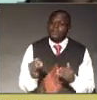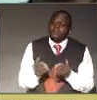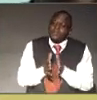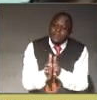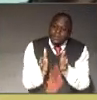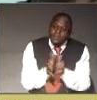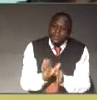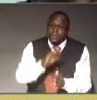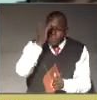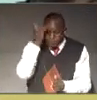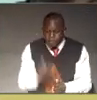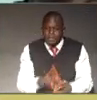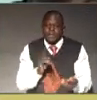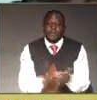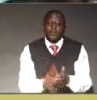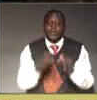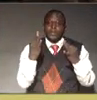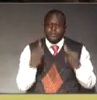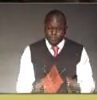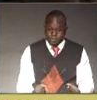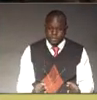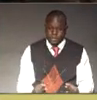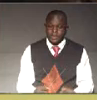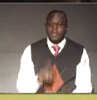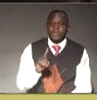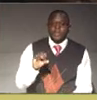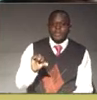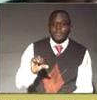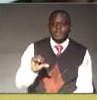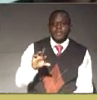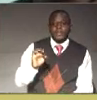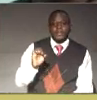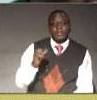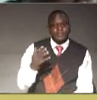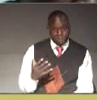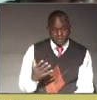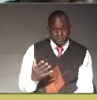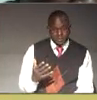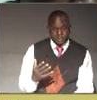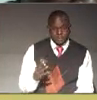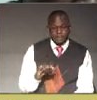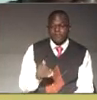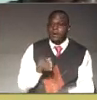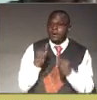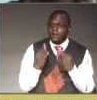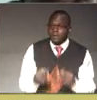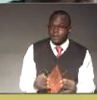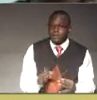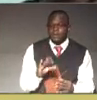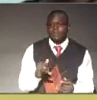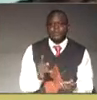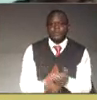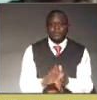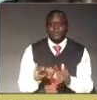how and why I got the property. In 1985, when Mr. Wavamino acquired that property, if he acquired